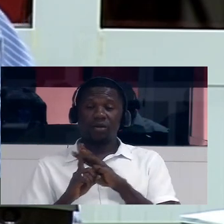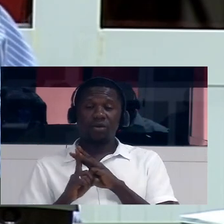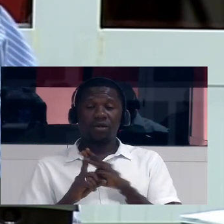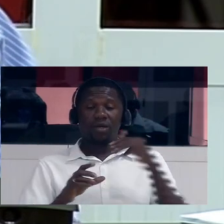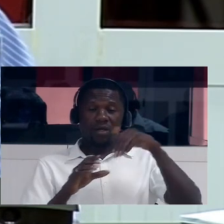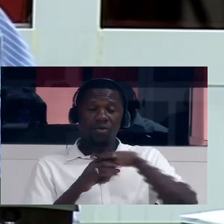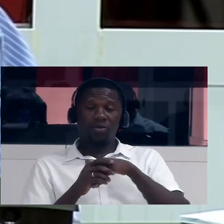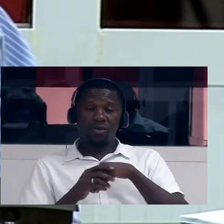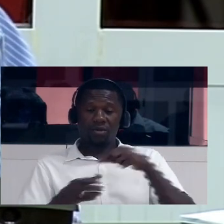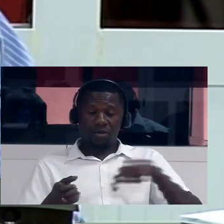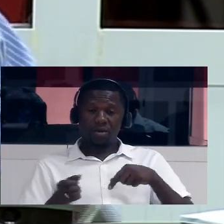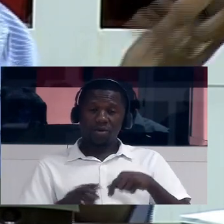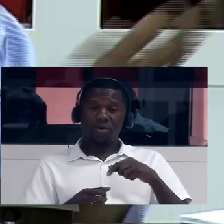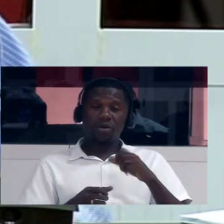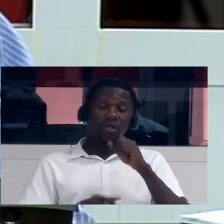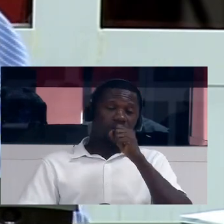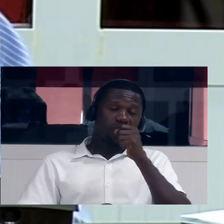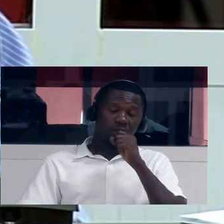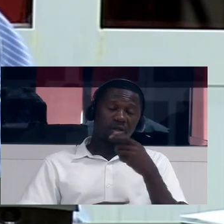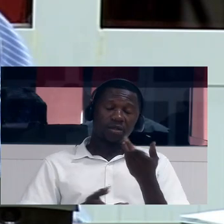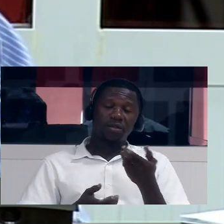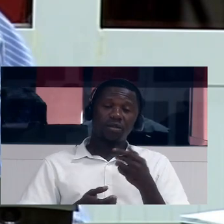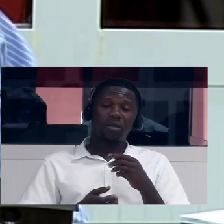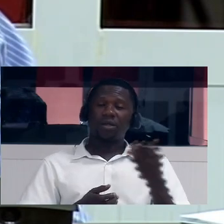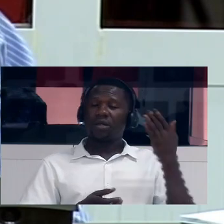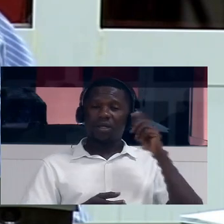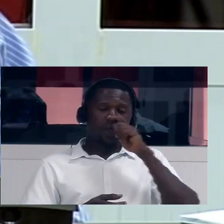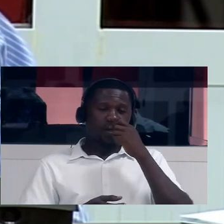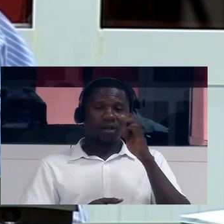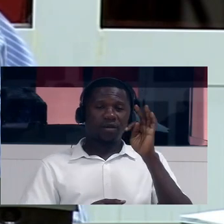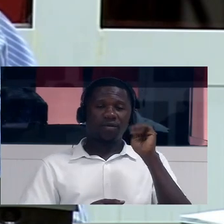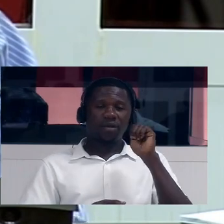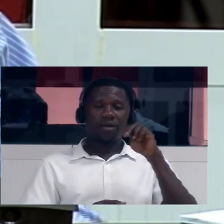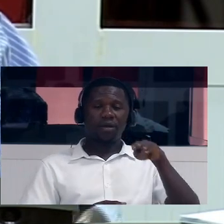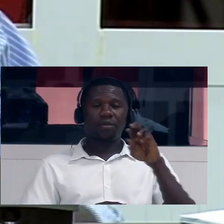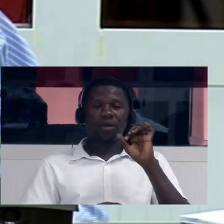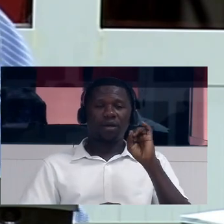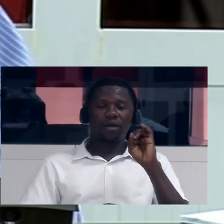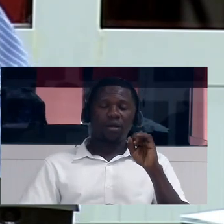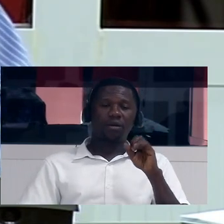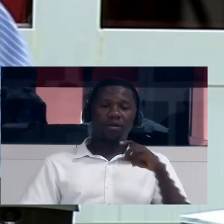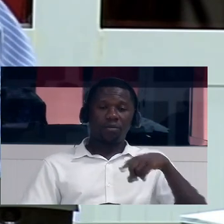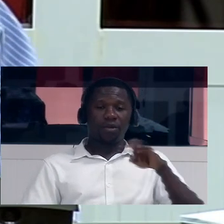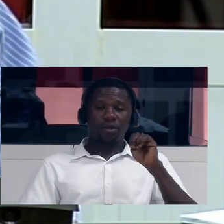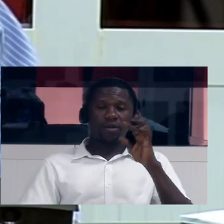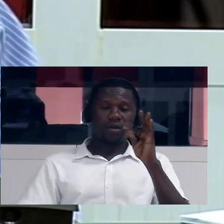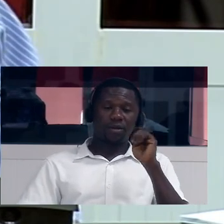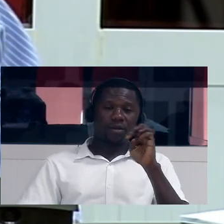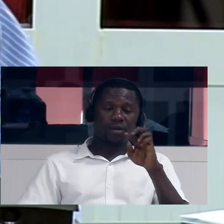present speaker, late Femi Peters, Shingul Nyasi. About some 8-9 people came to my